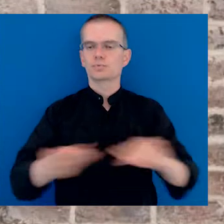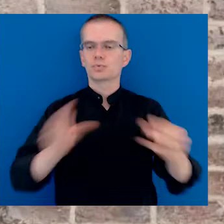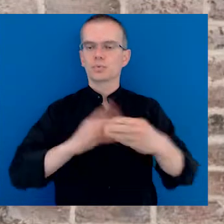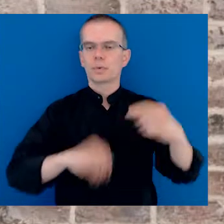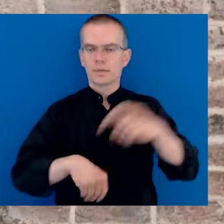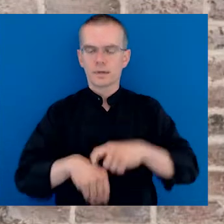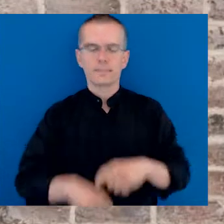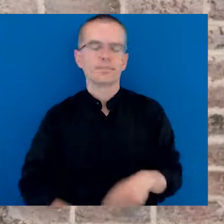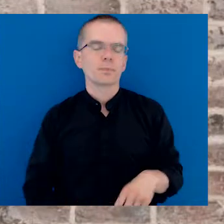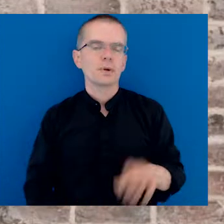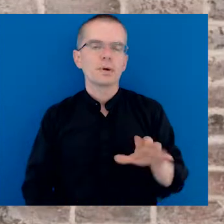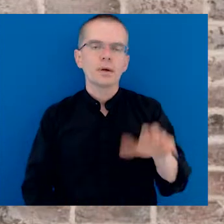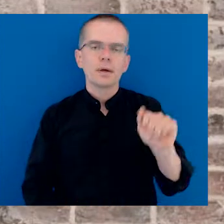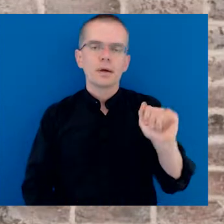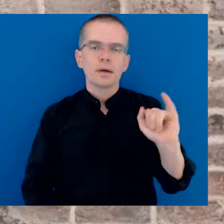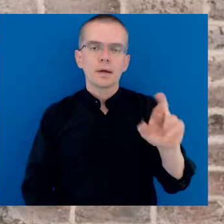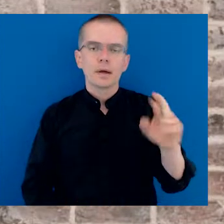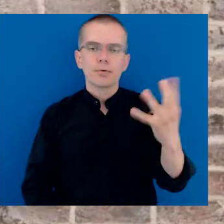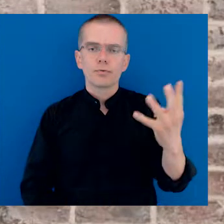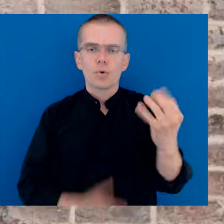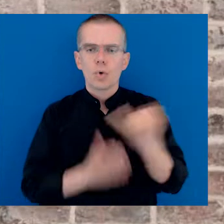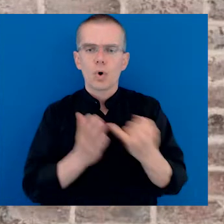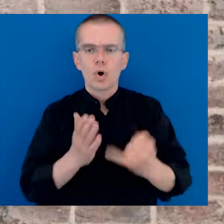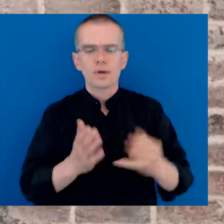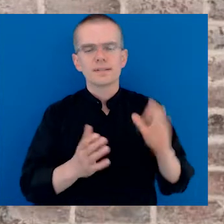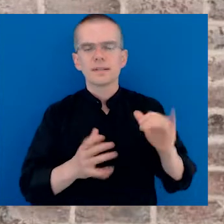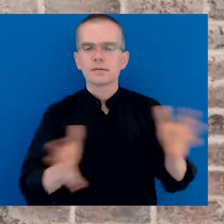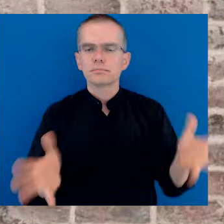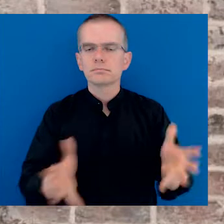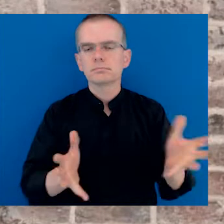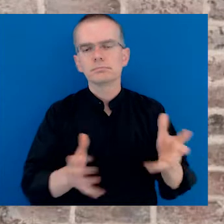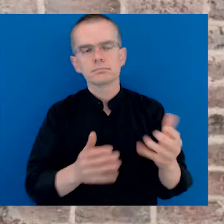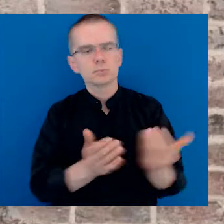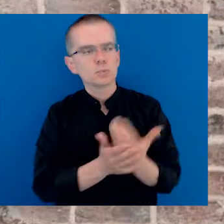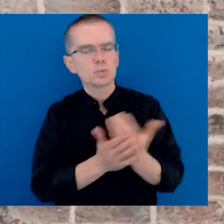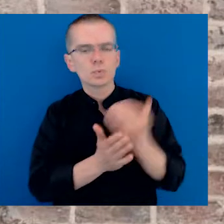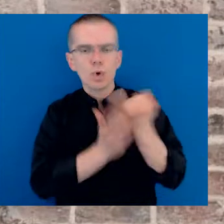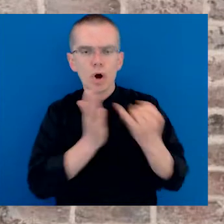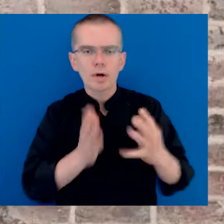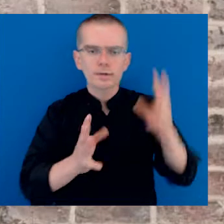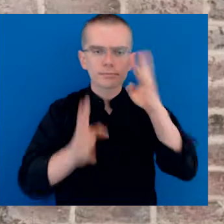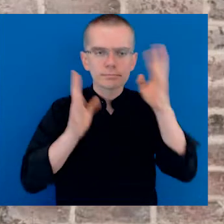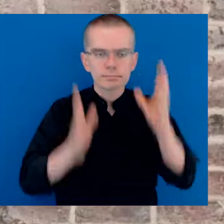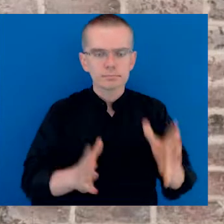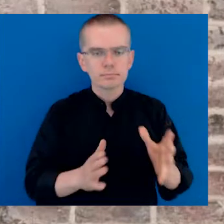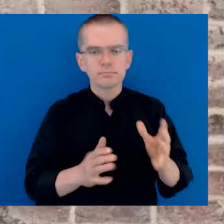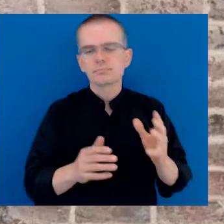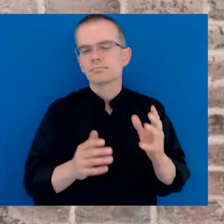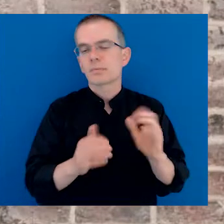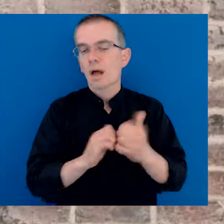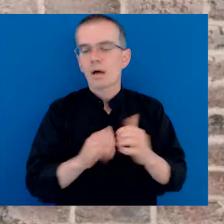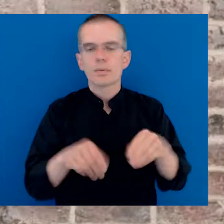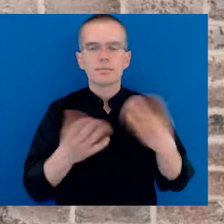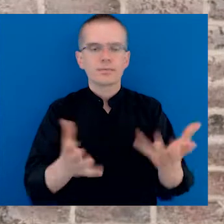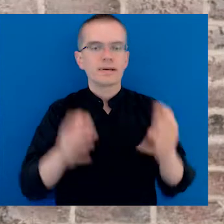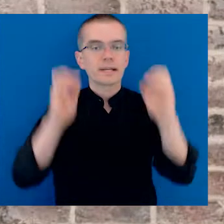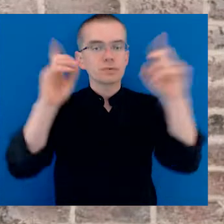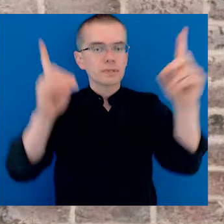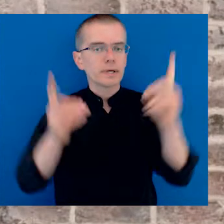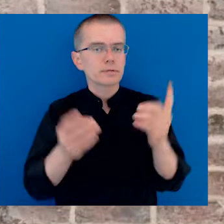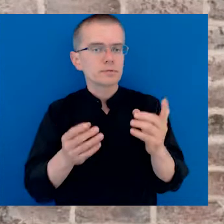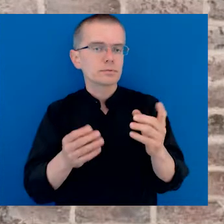Arts inspires and nurtures the development of emerging artists and innovators through educational programs and